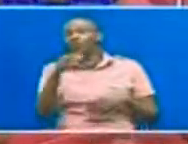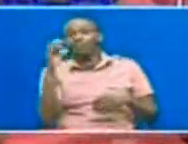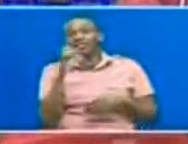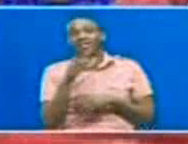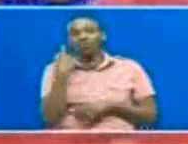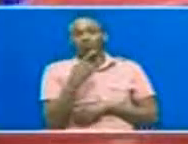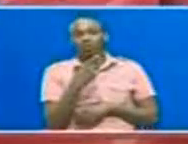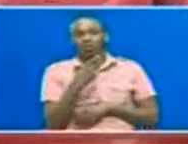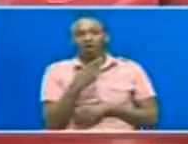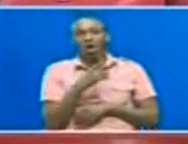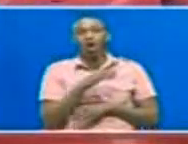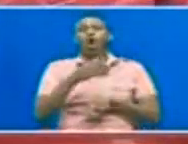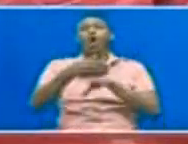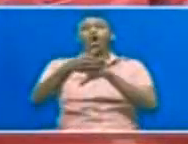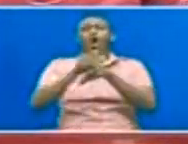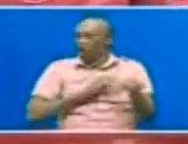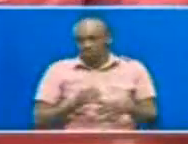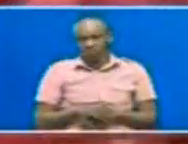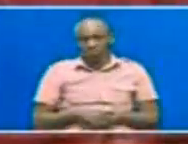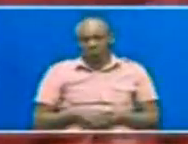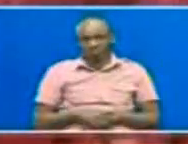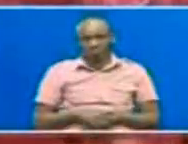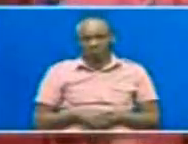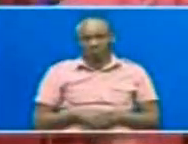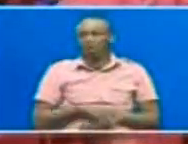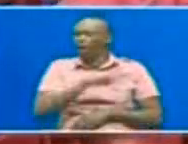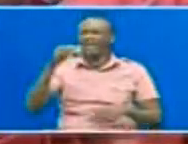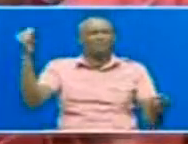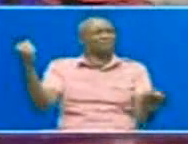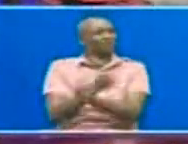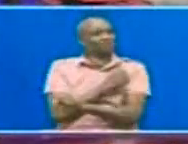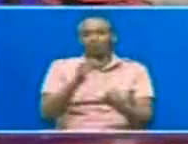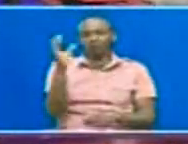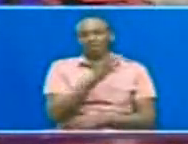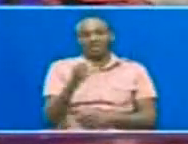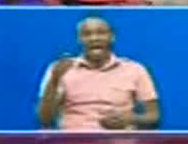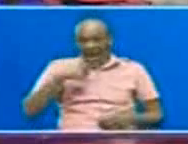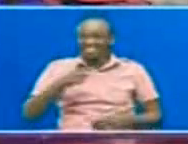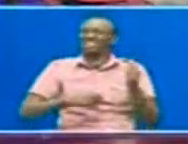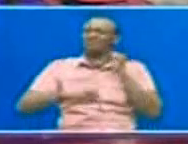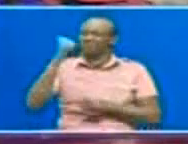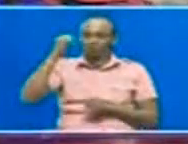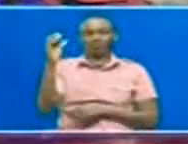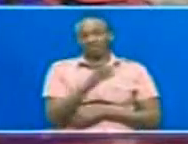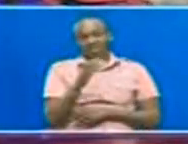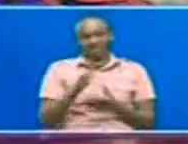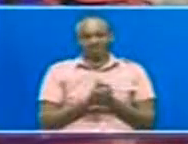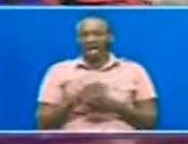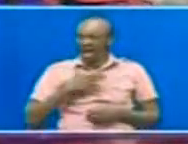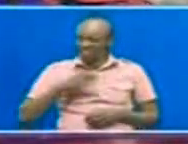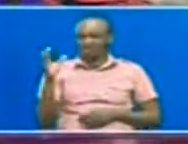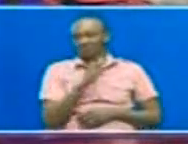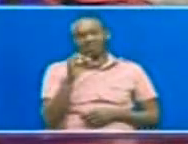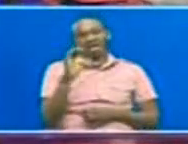drinking? They said, we have hatuwezi kunywa pombe tena. Tunakataa kwata. Sisi hatunywi